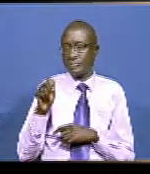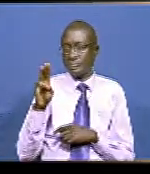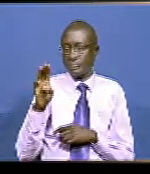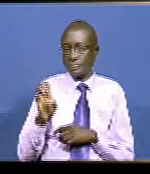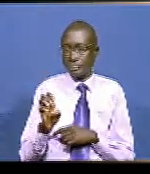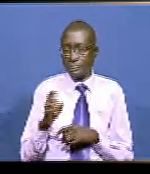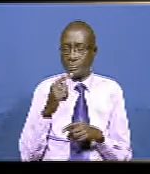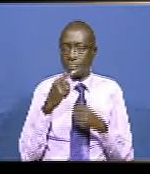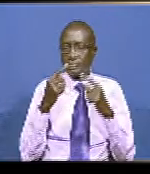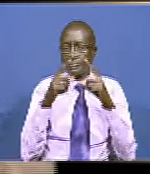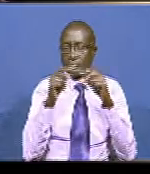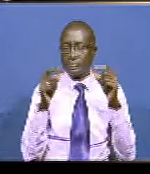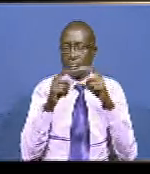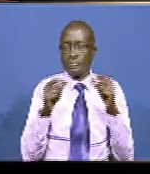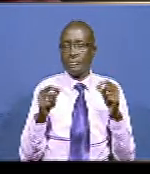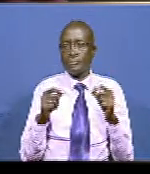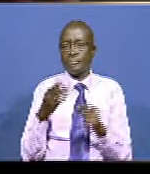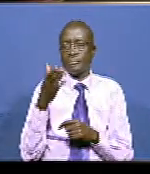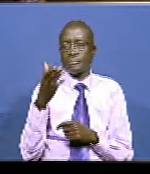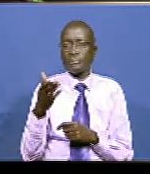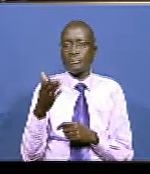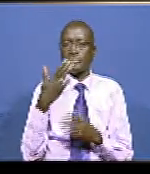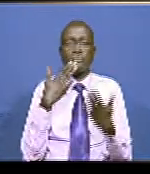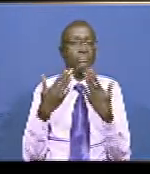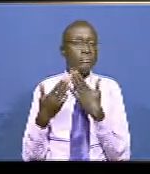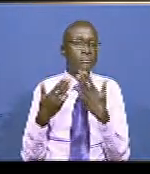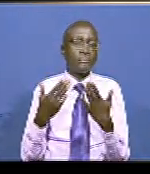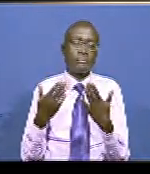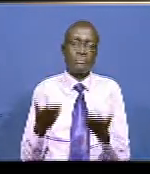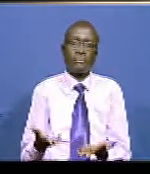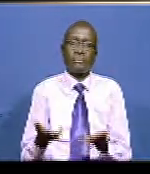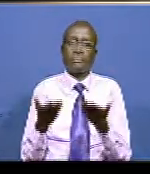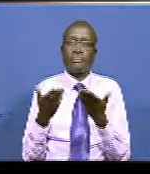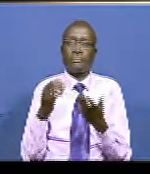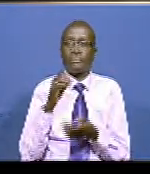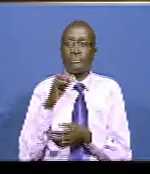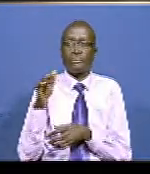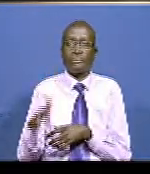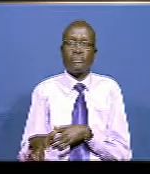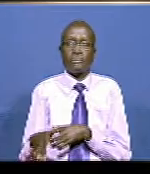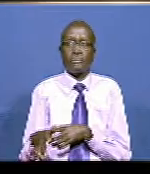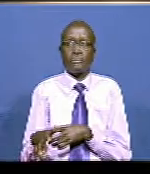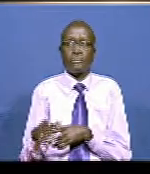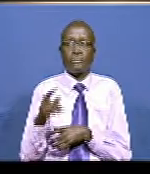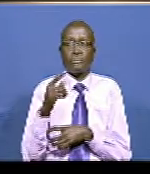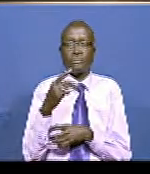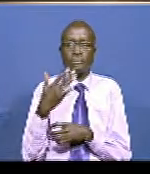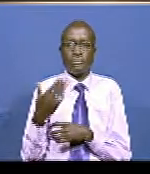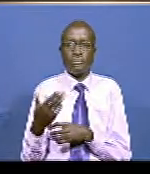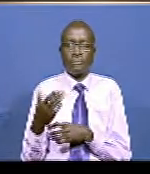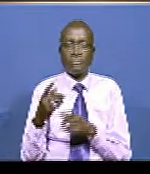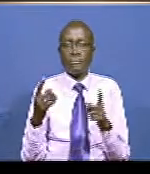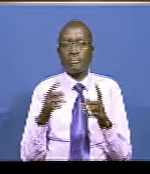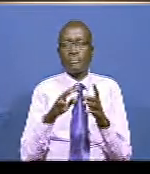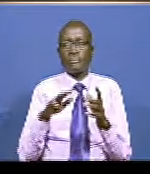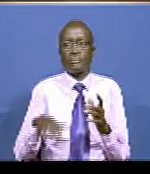kusend message ifikie Mufasa. Ati thank you kwa kuraise sun. Thank you kwa kuraise sun. Lakini ni too late cause